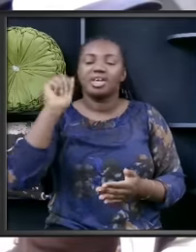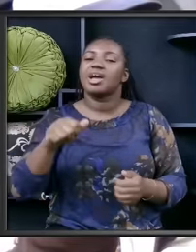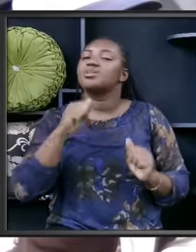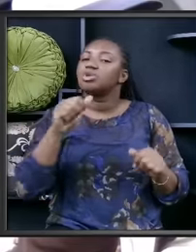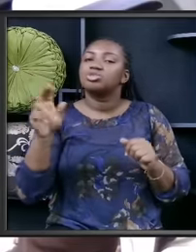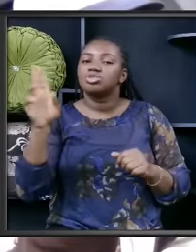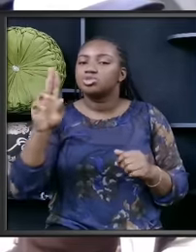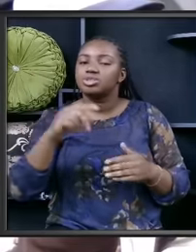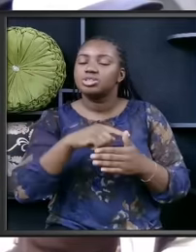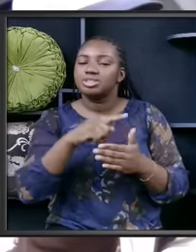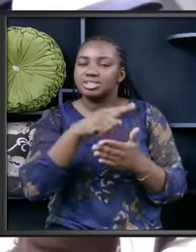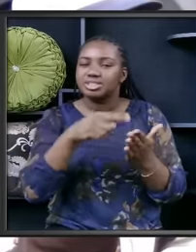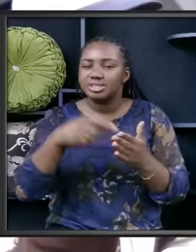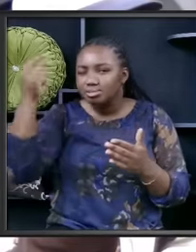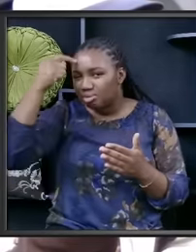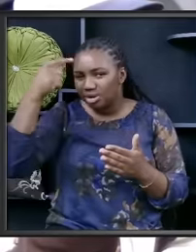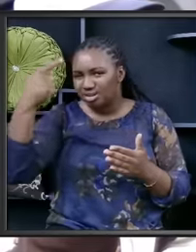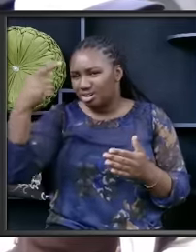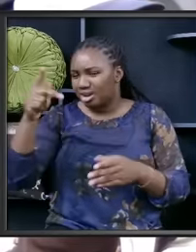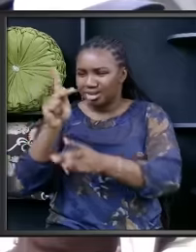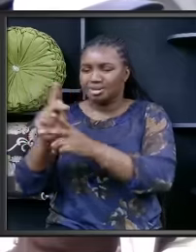but he no get money. Mm. That time he was a sergeant.